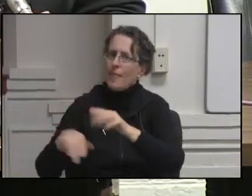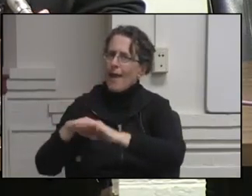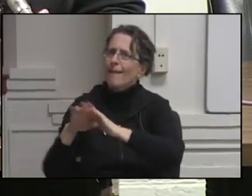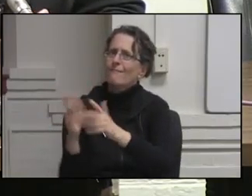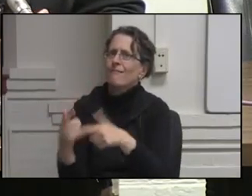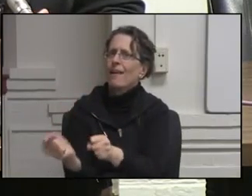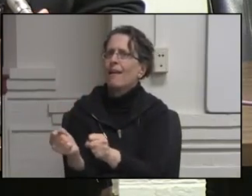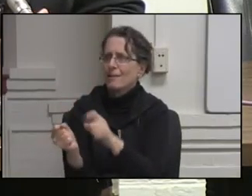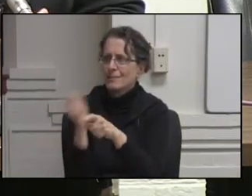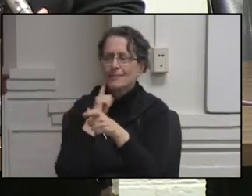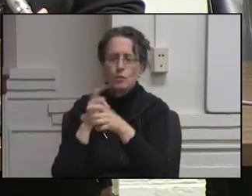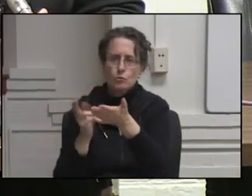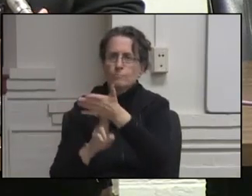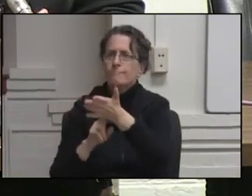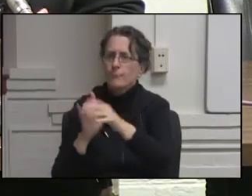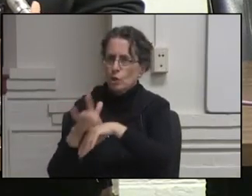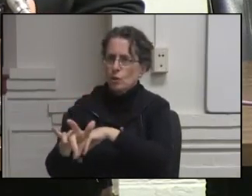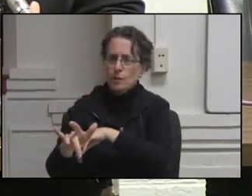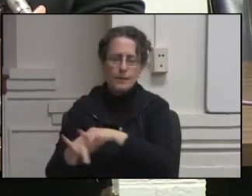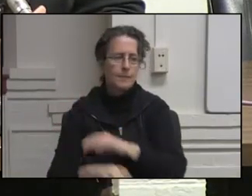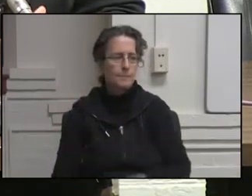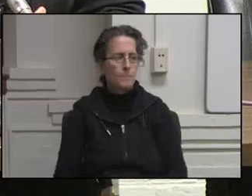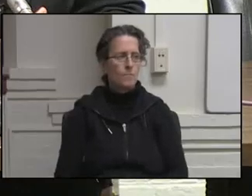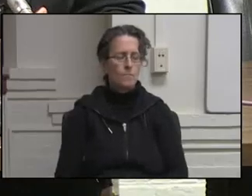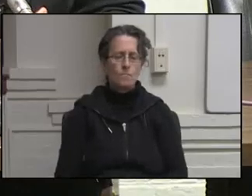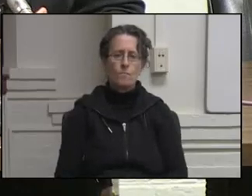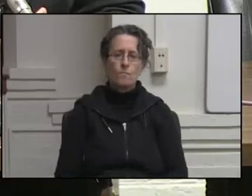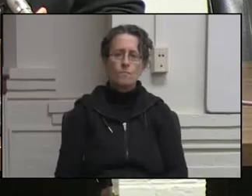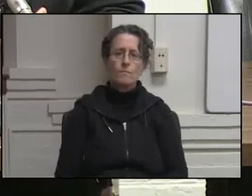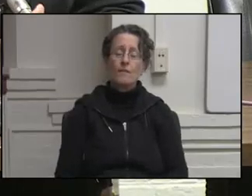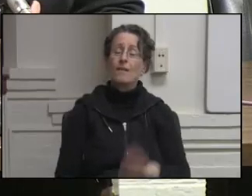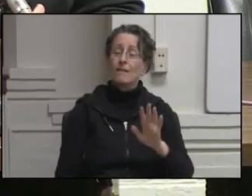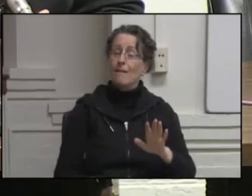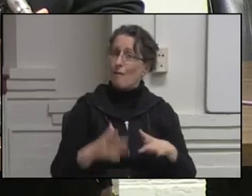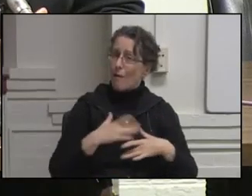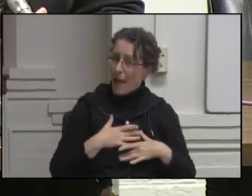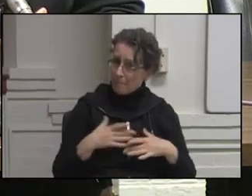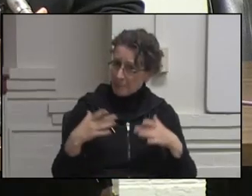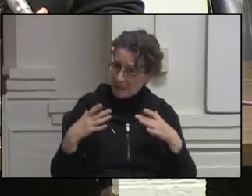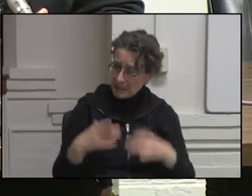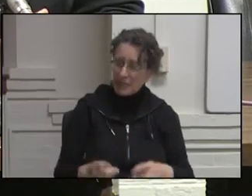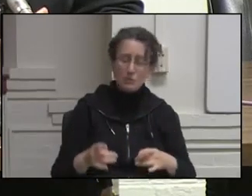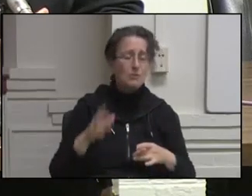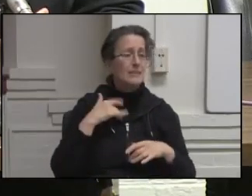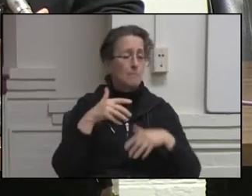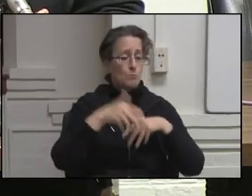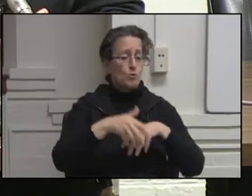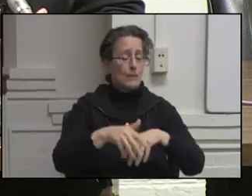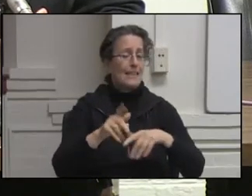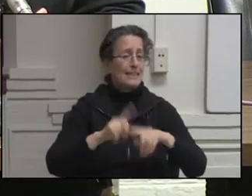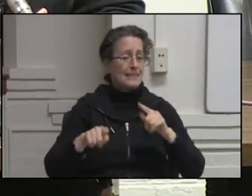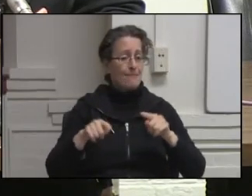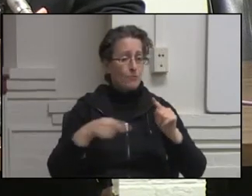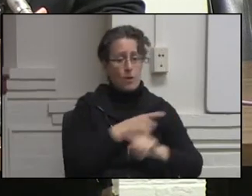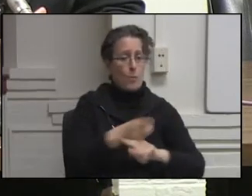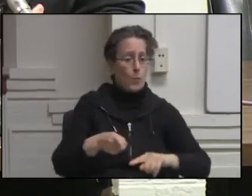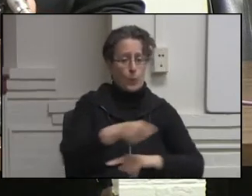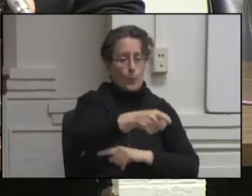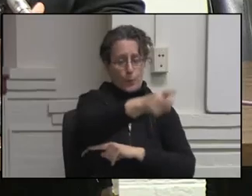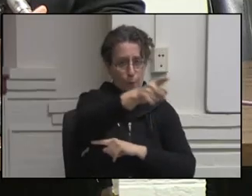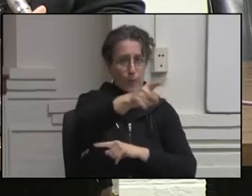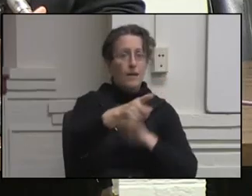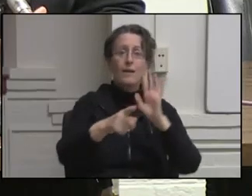piece about the parade going a different route, I think this is a great forum, whoever's watching, to just keep in mind, pick your seat out